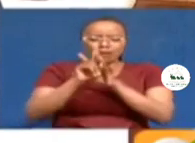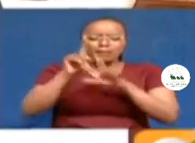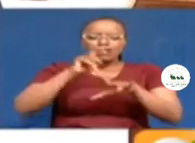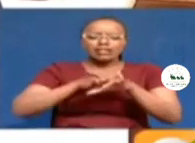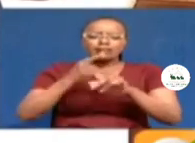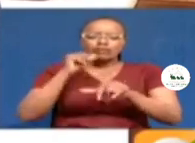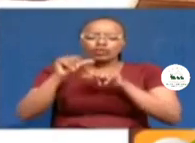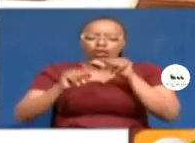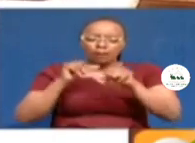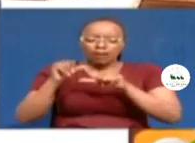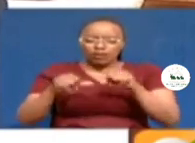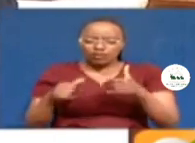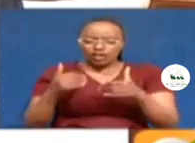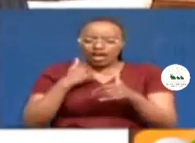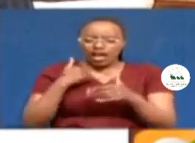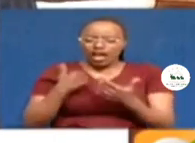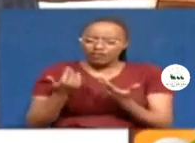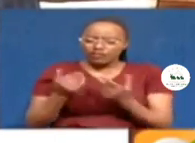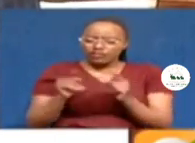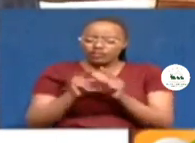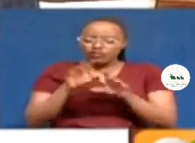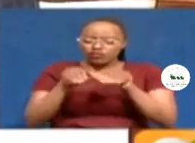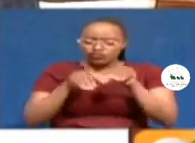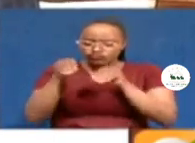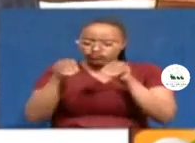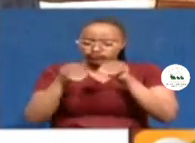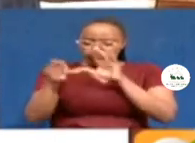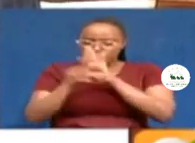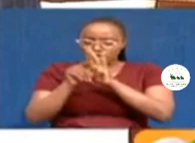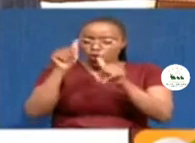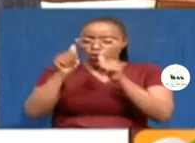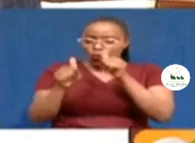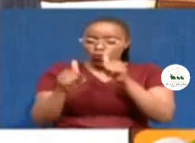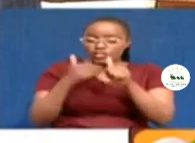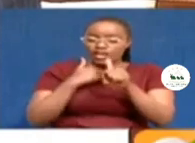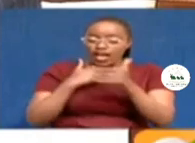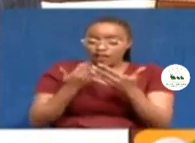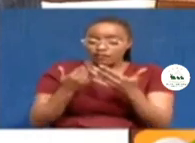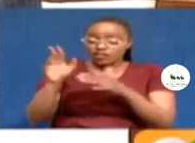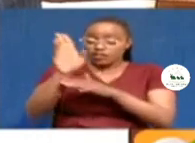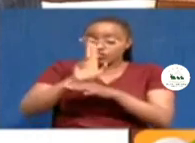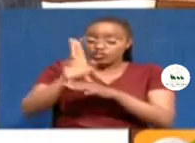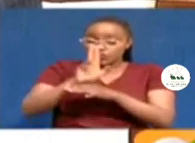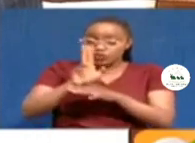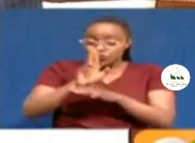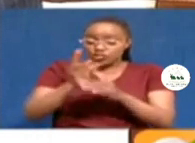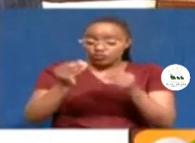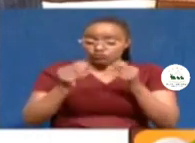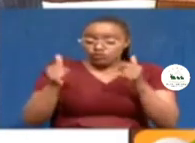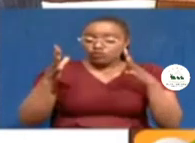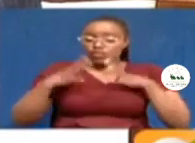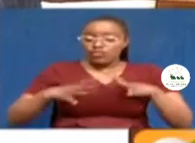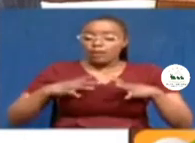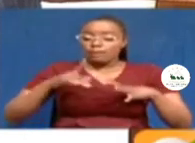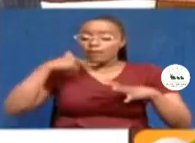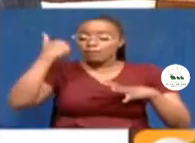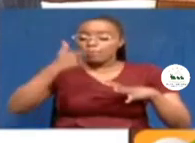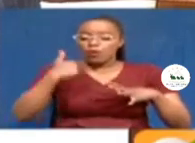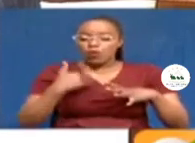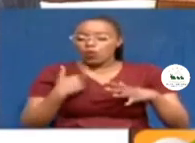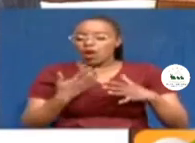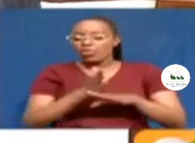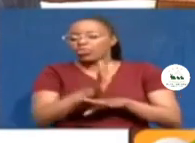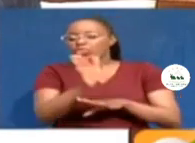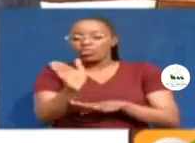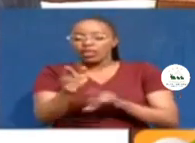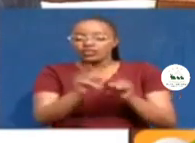talks about having a raft of laws that lends itself to being used to deal with people who are errant. Because